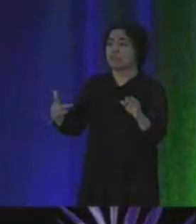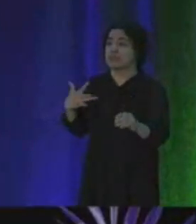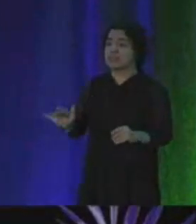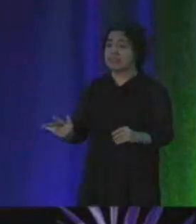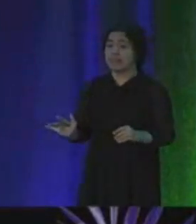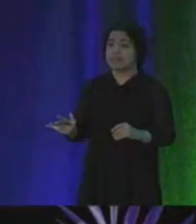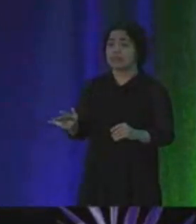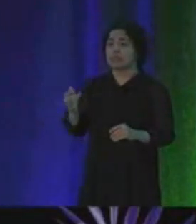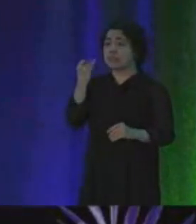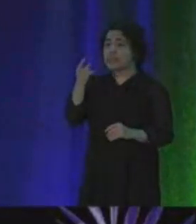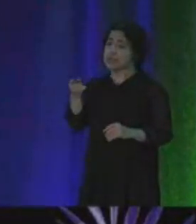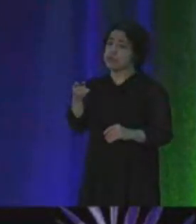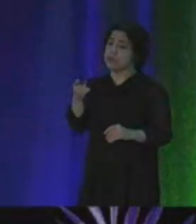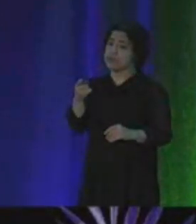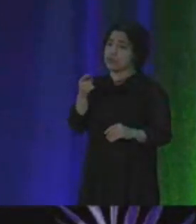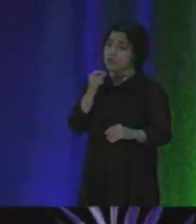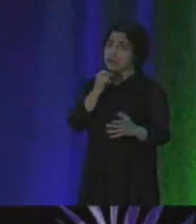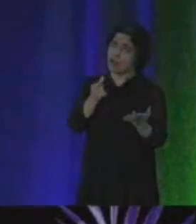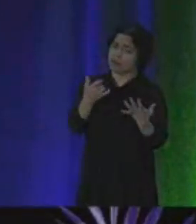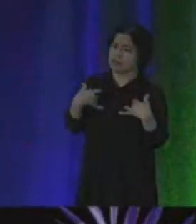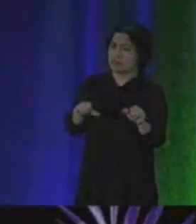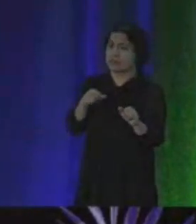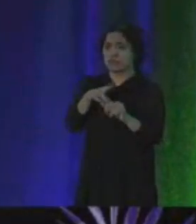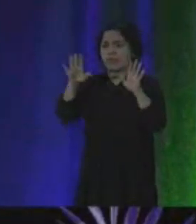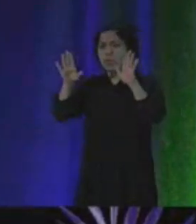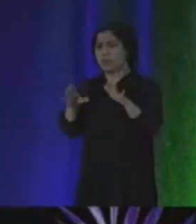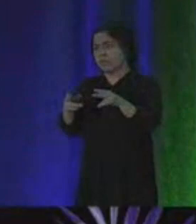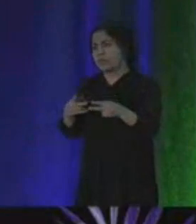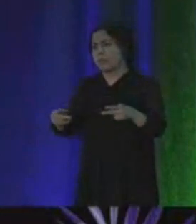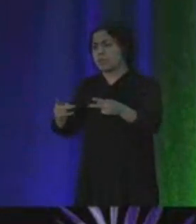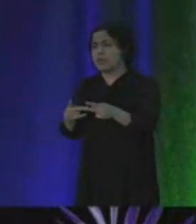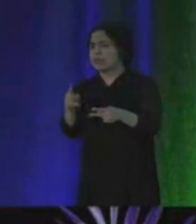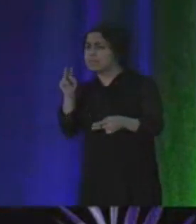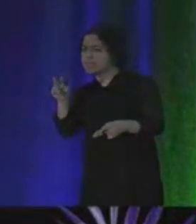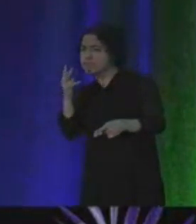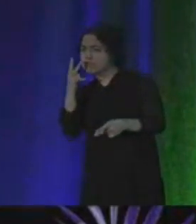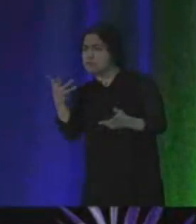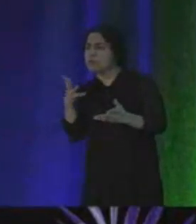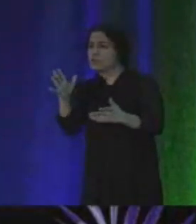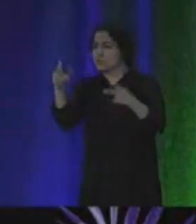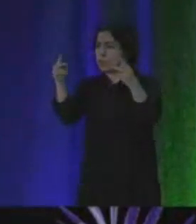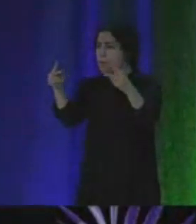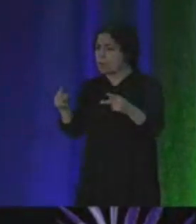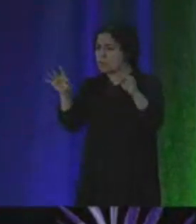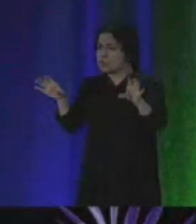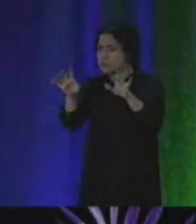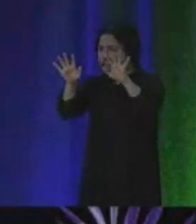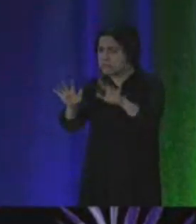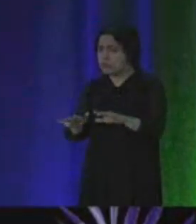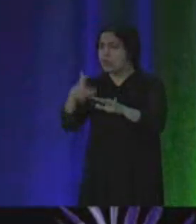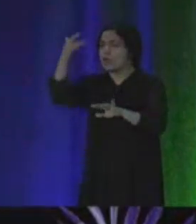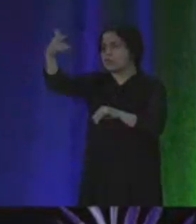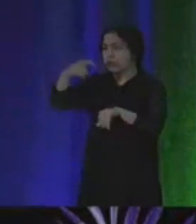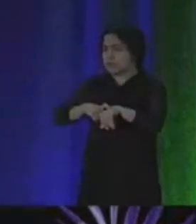and even if you're not, right, this is a great place to go and see what your code is actually doing, like events over time.